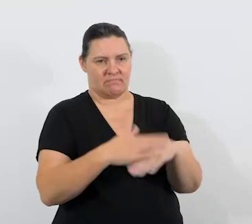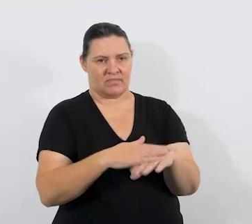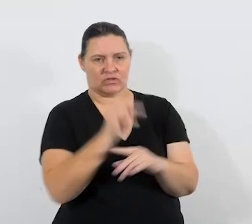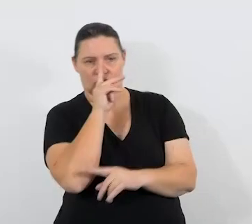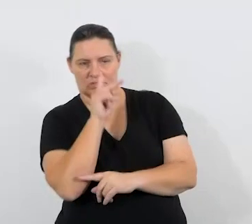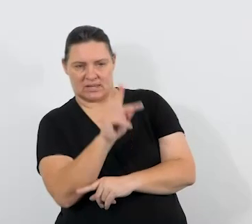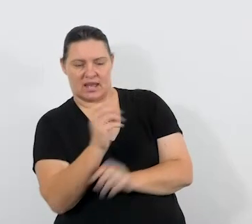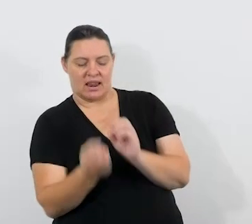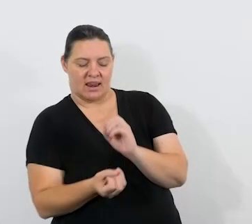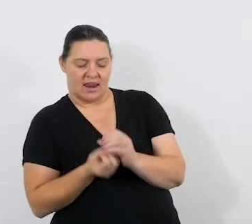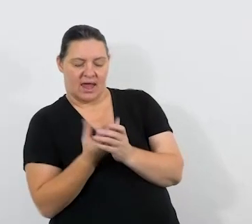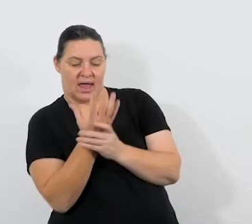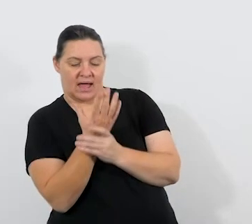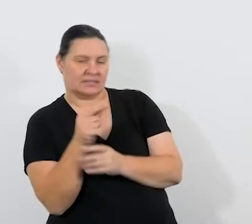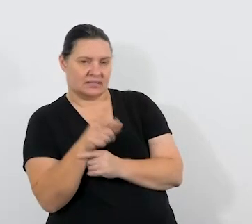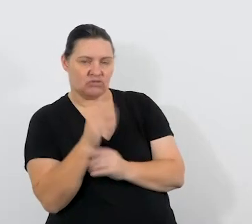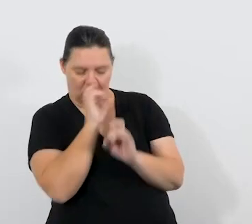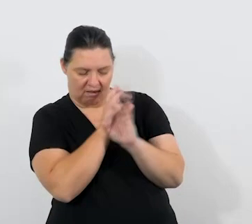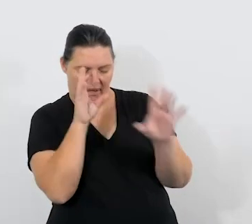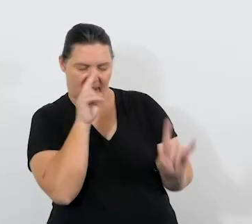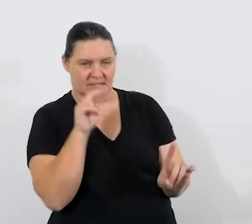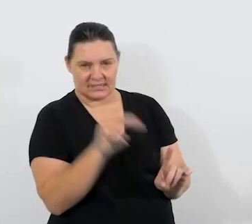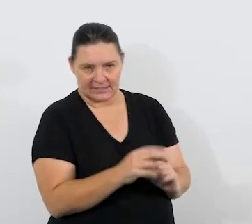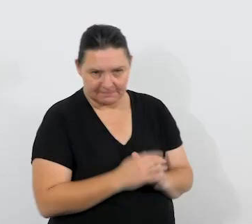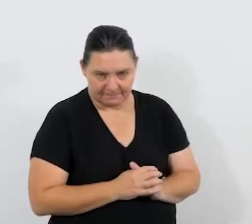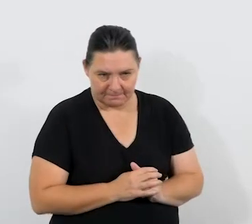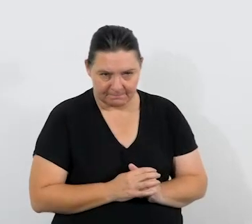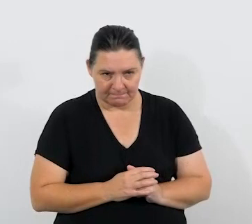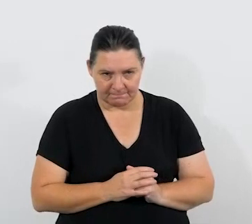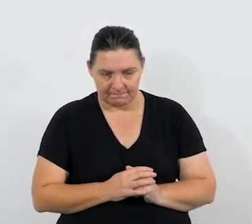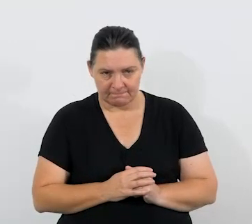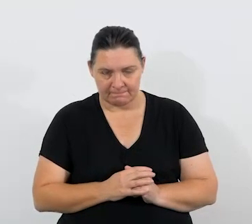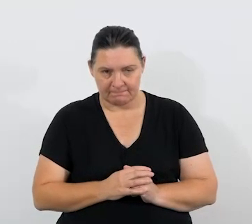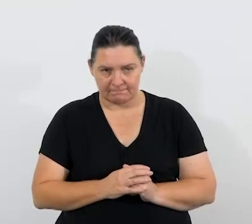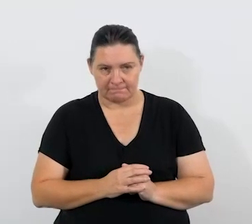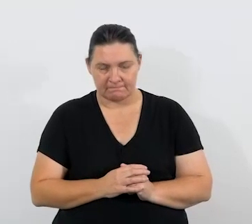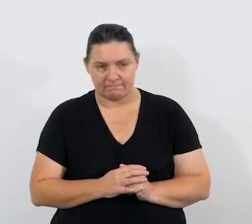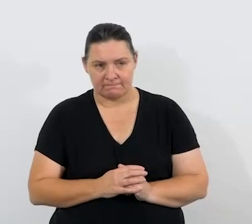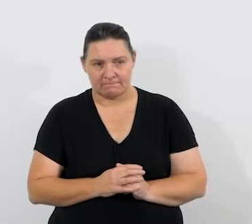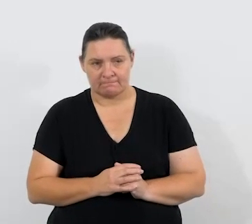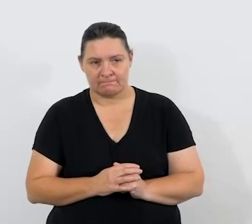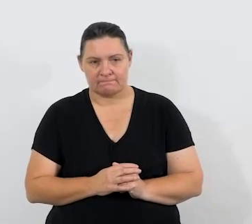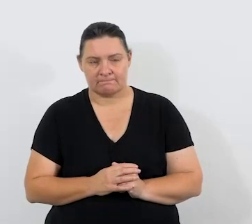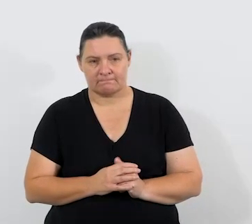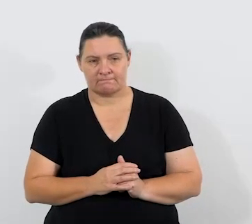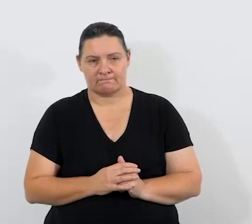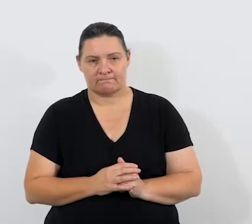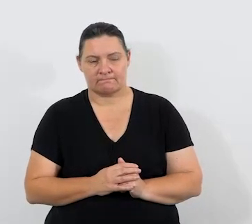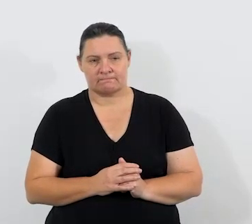that you can be able to have a clear vision of what is happening on the slide or the stage of